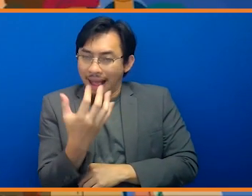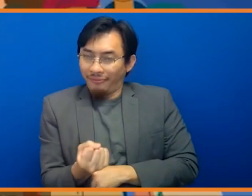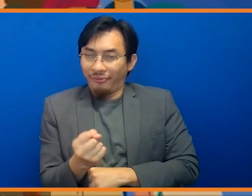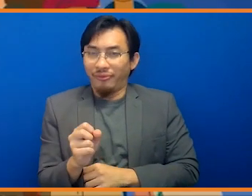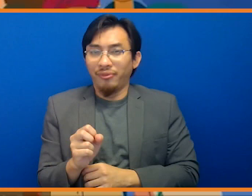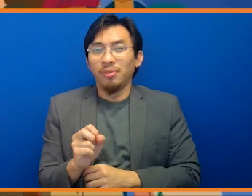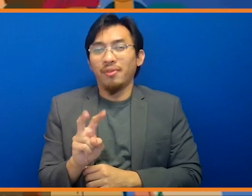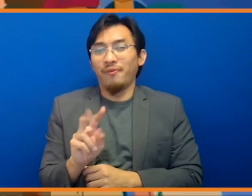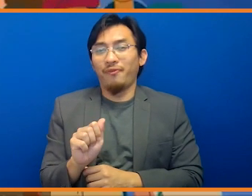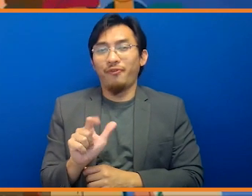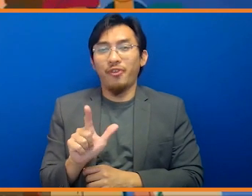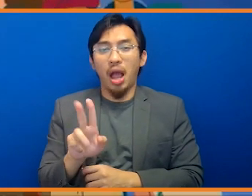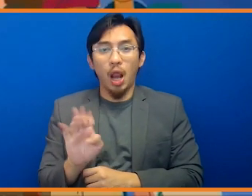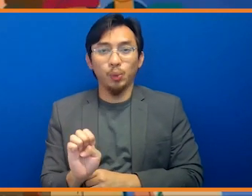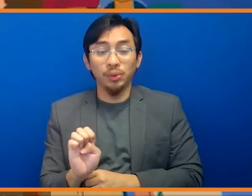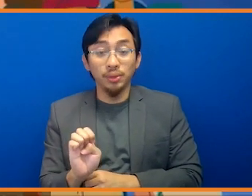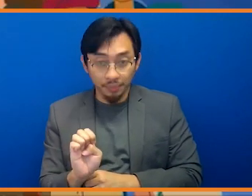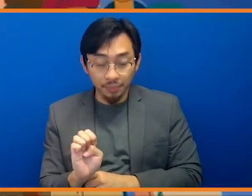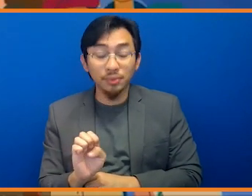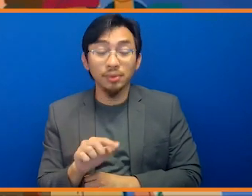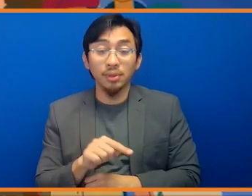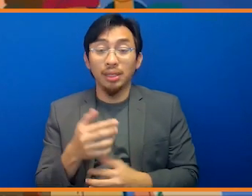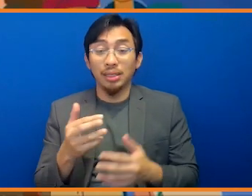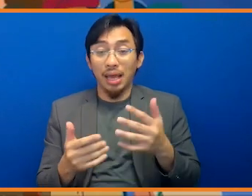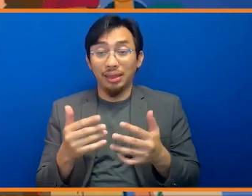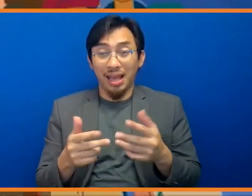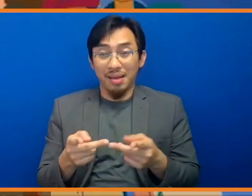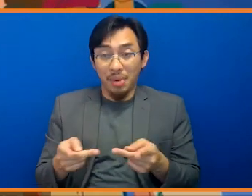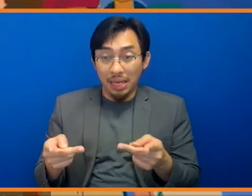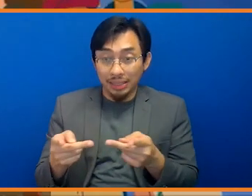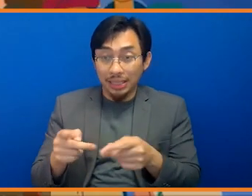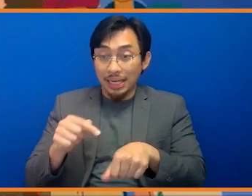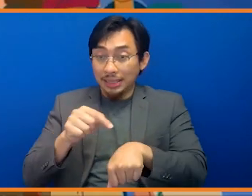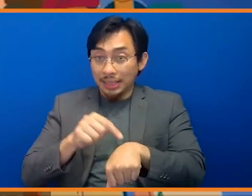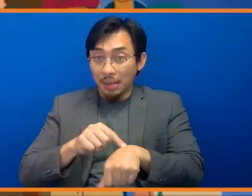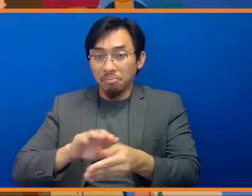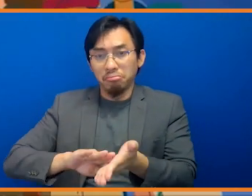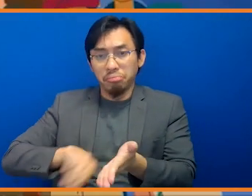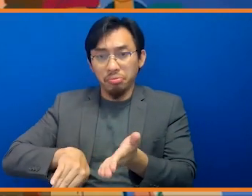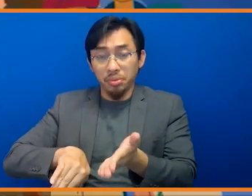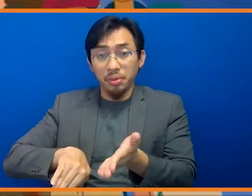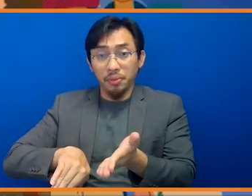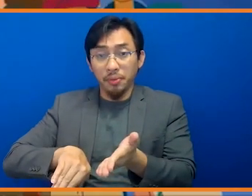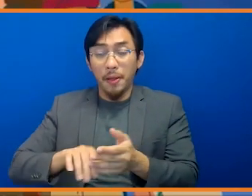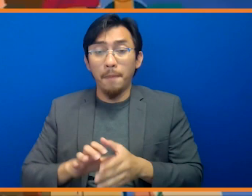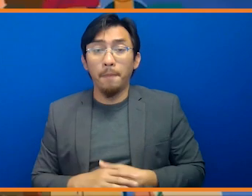value even when the data of place and the time are removed.